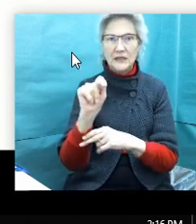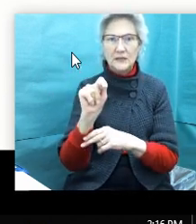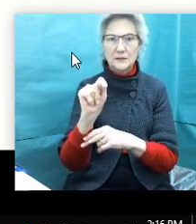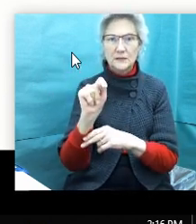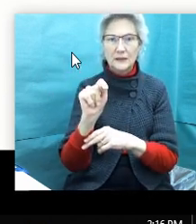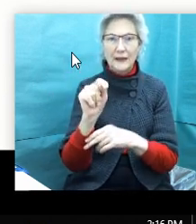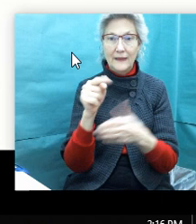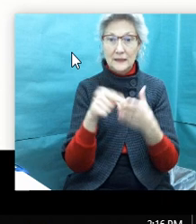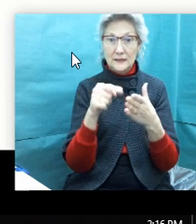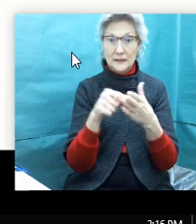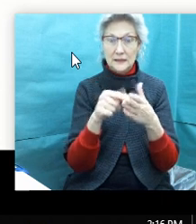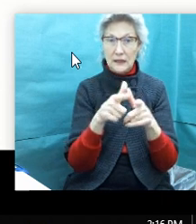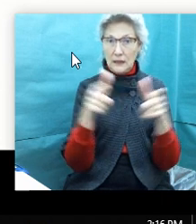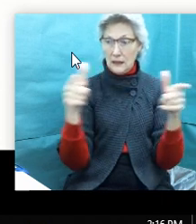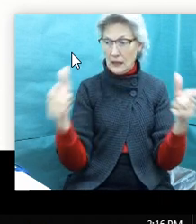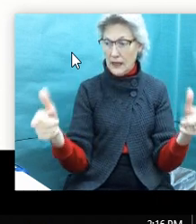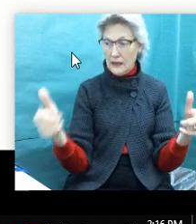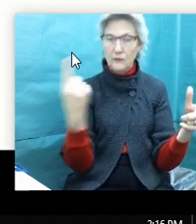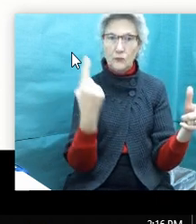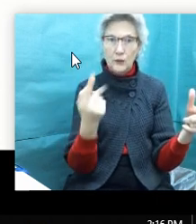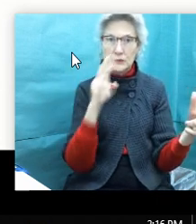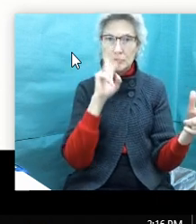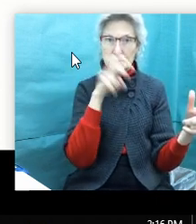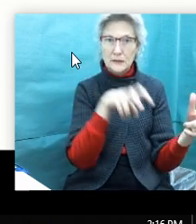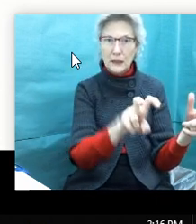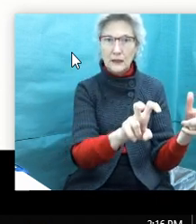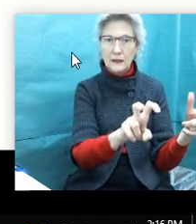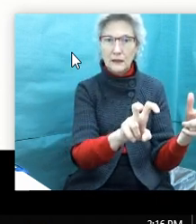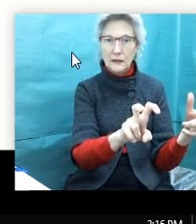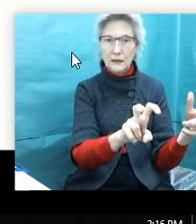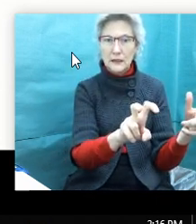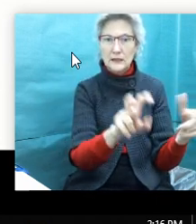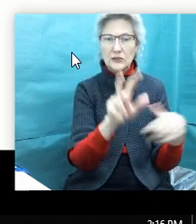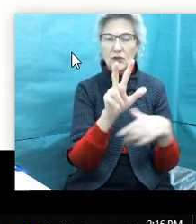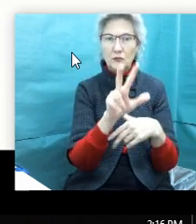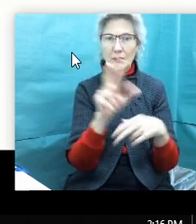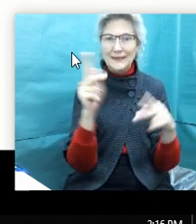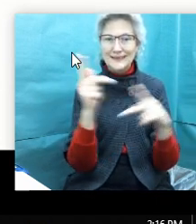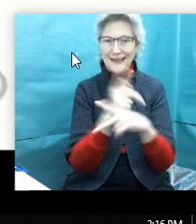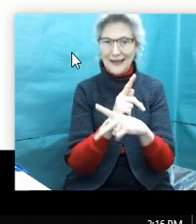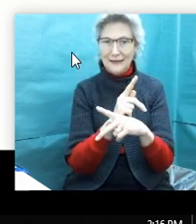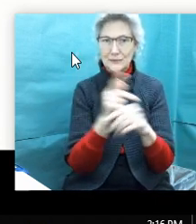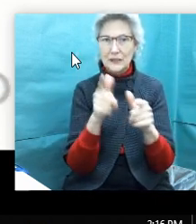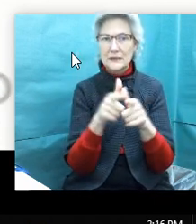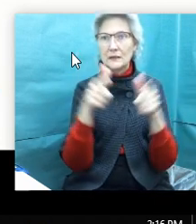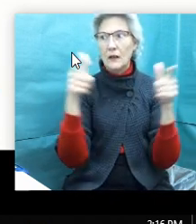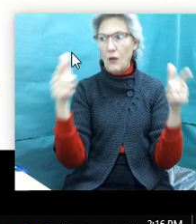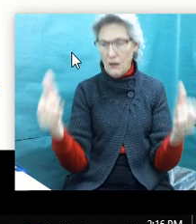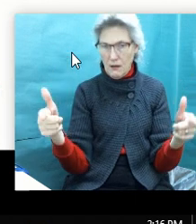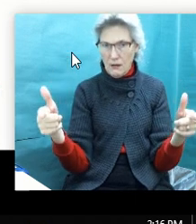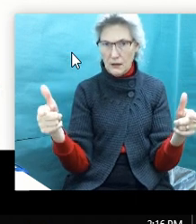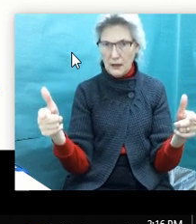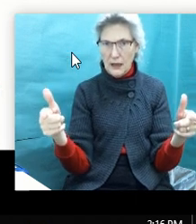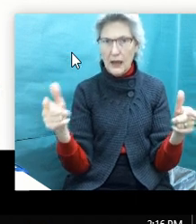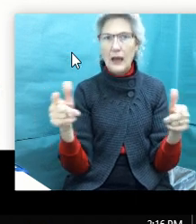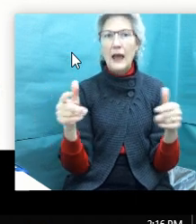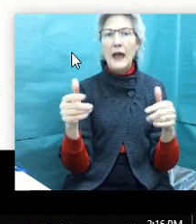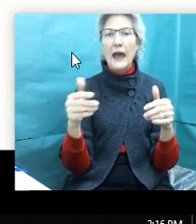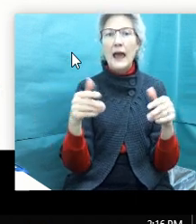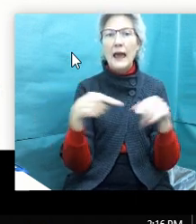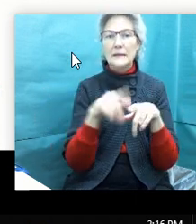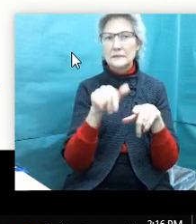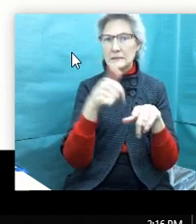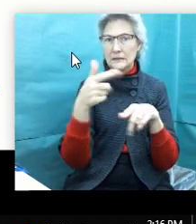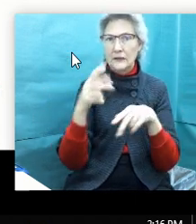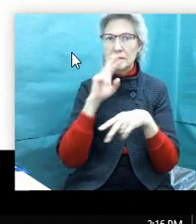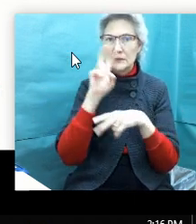Because this is the length of one of the snakes is 3 times as long as the other snake. So let's give that a